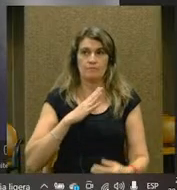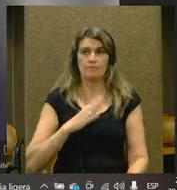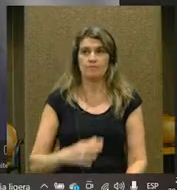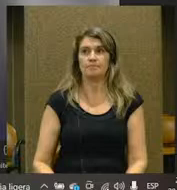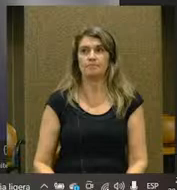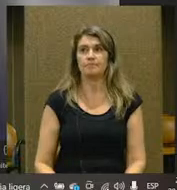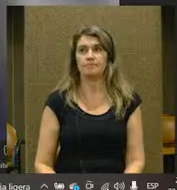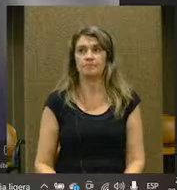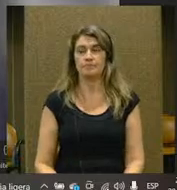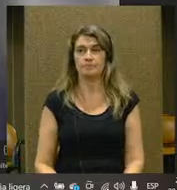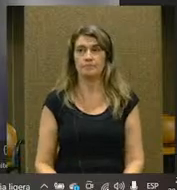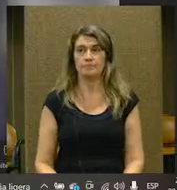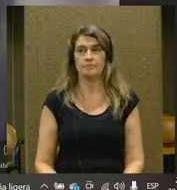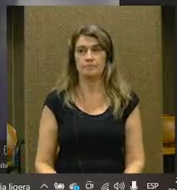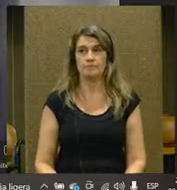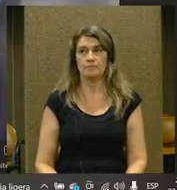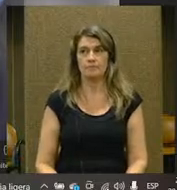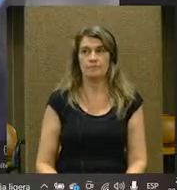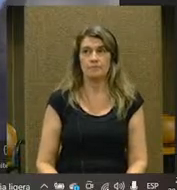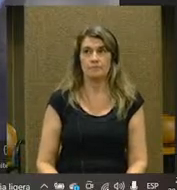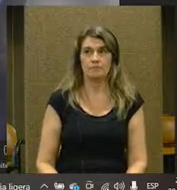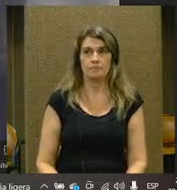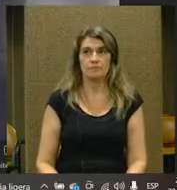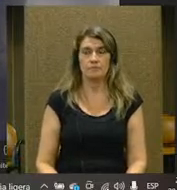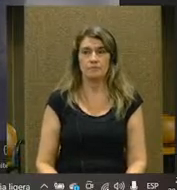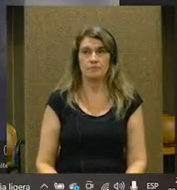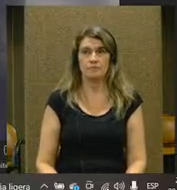Santiago just sent those through.